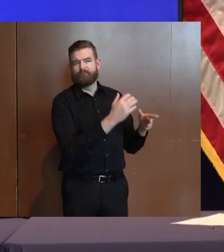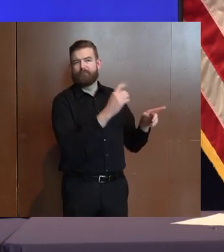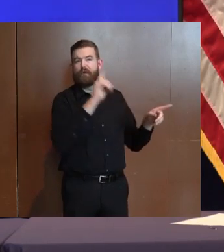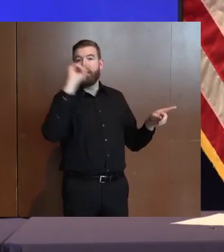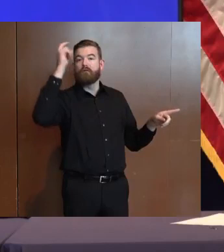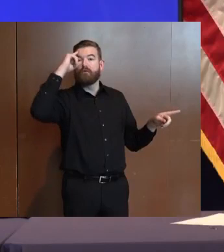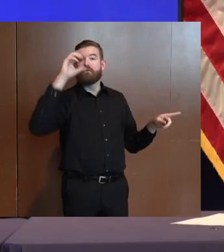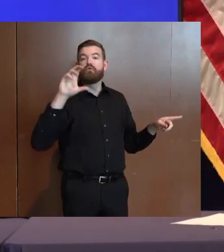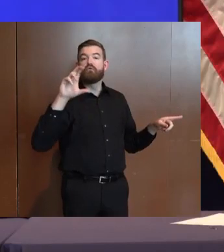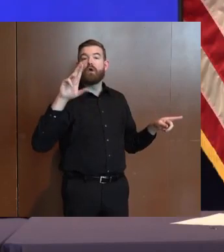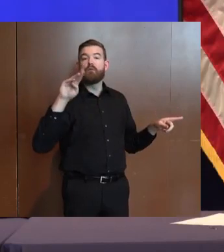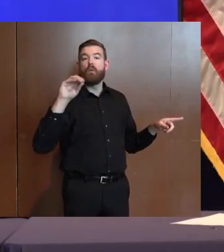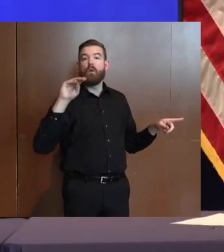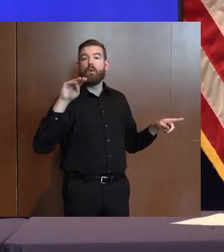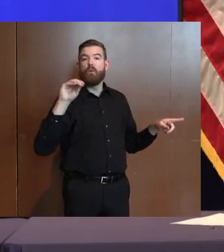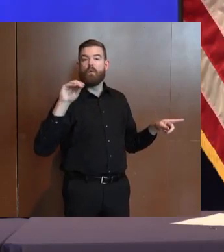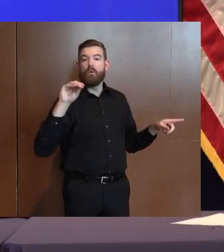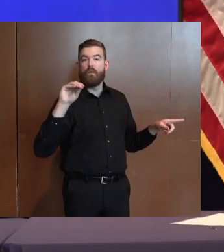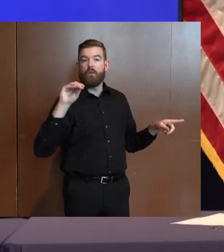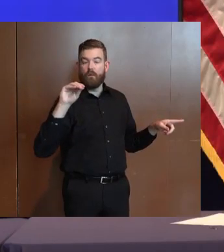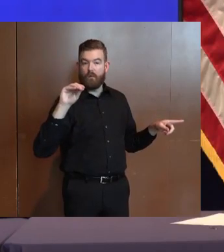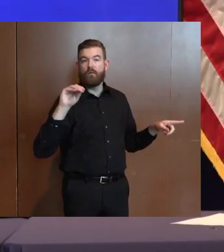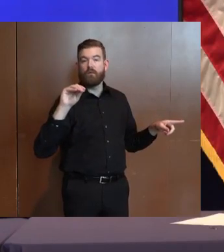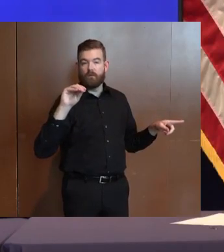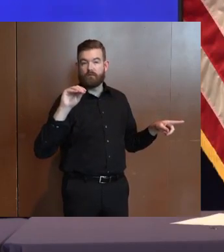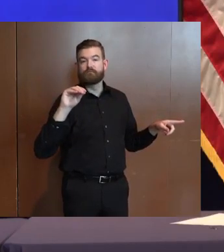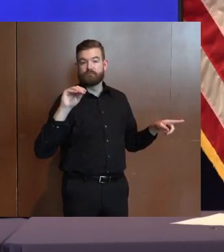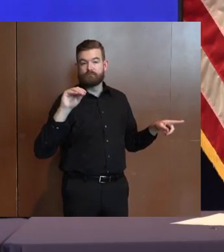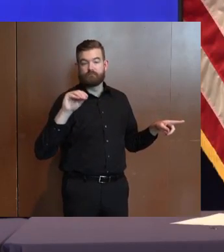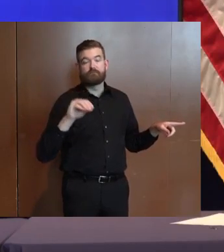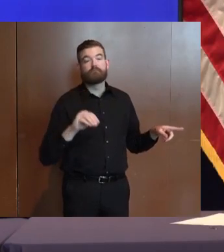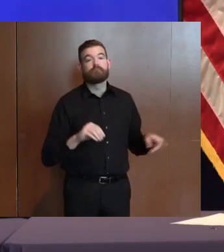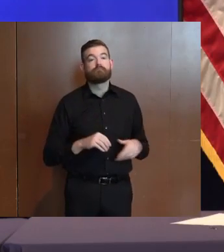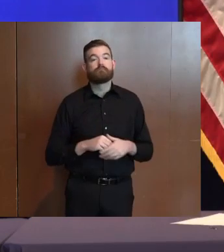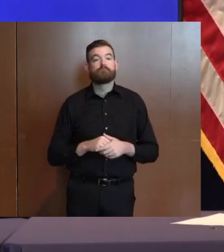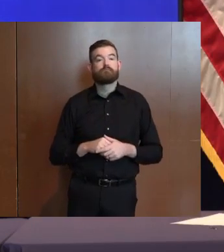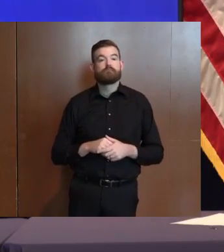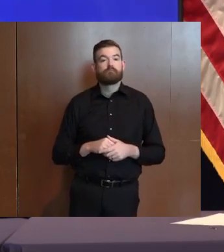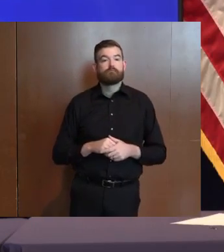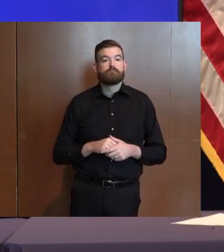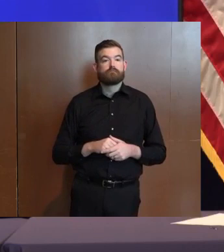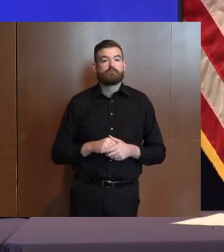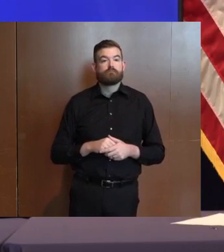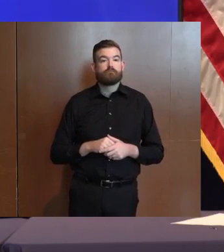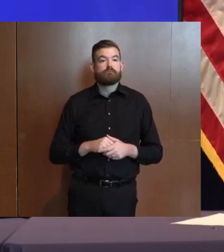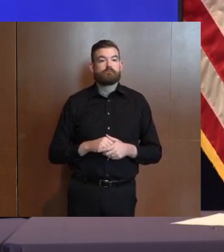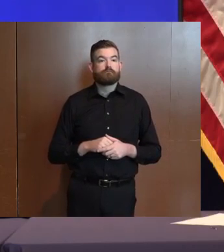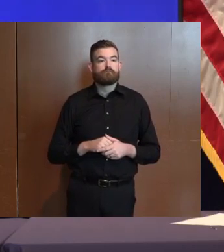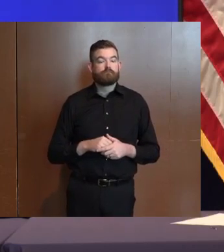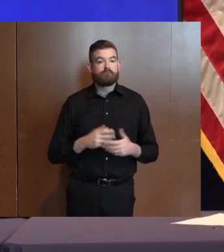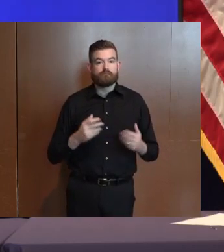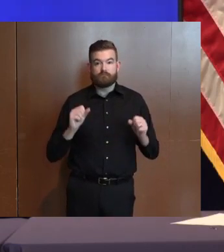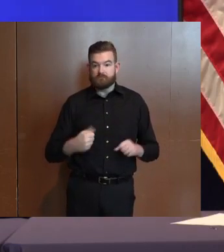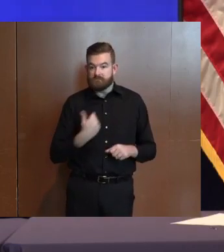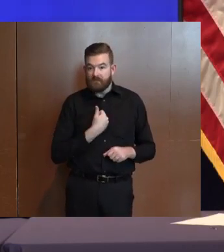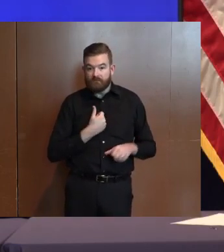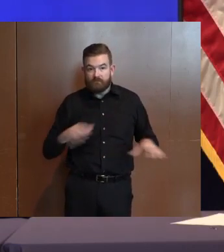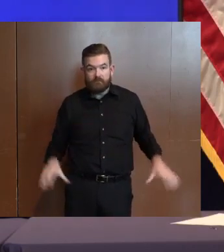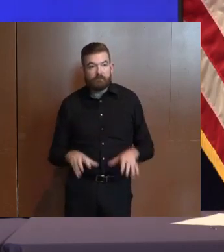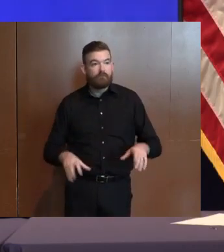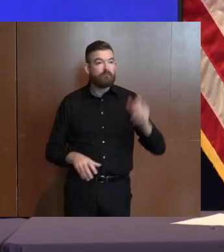You can't do this by yourself. You can't, and no matter how good you might be within your own